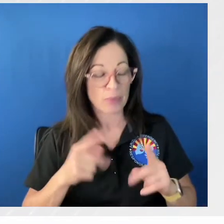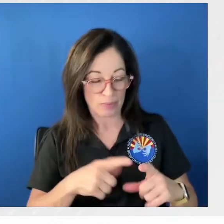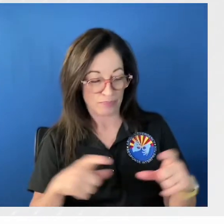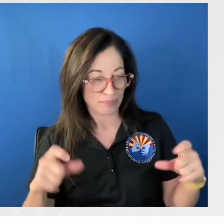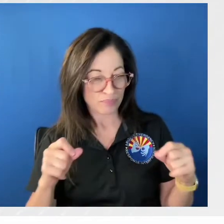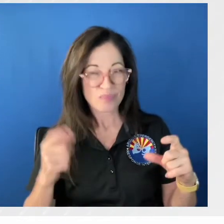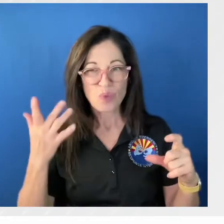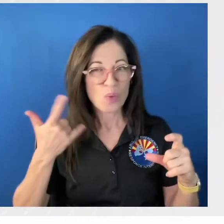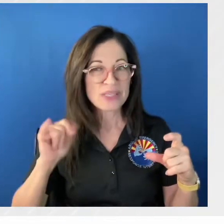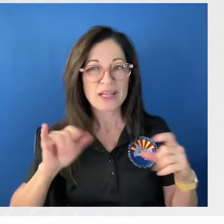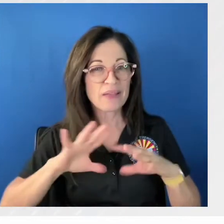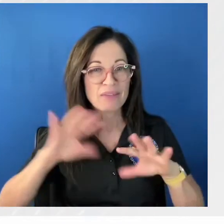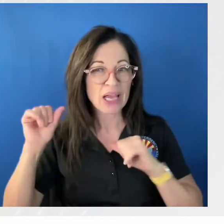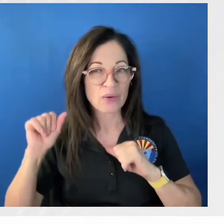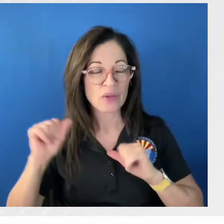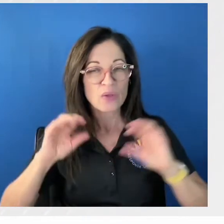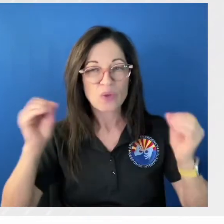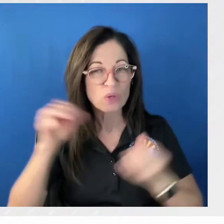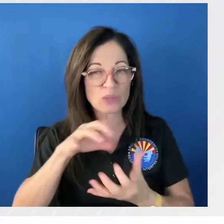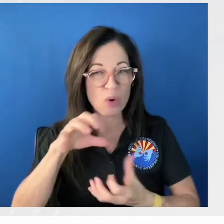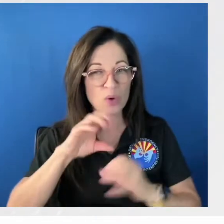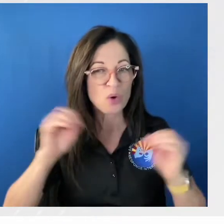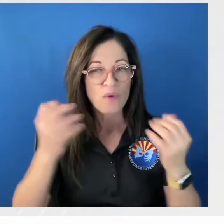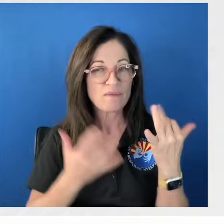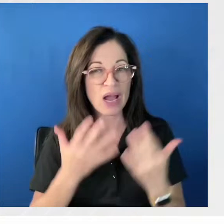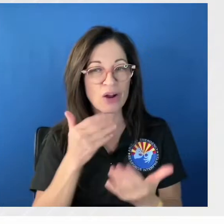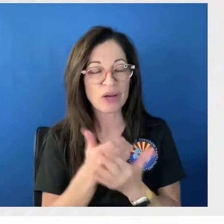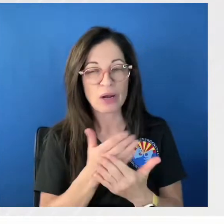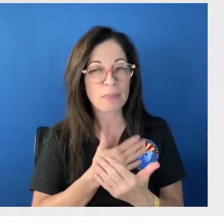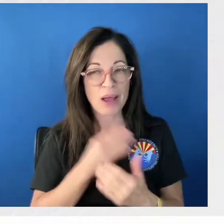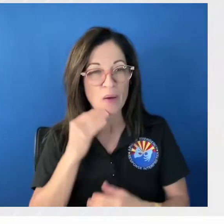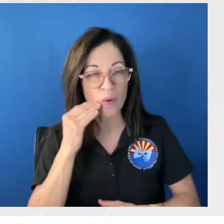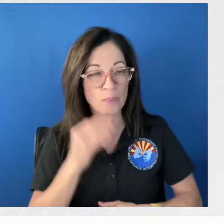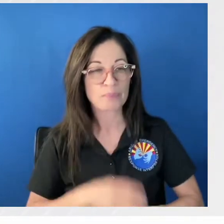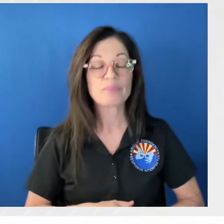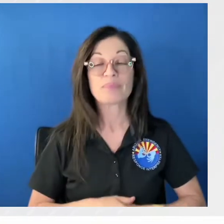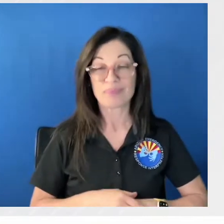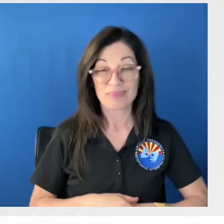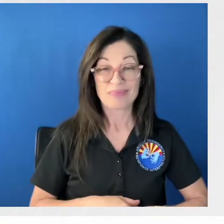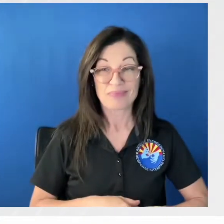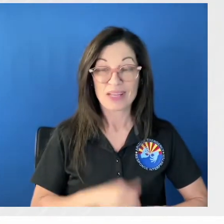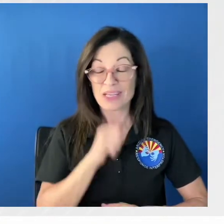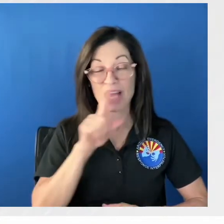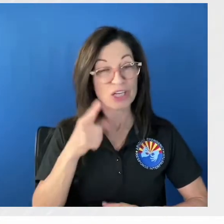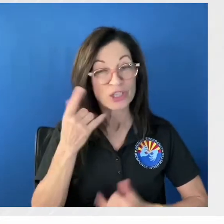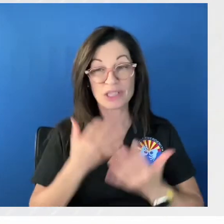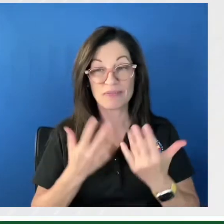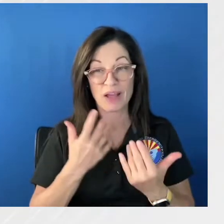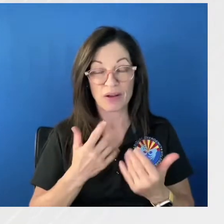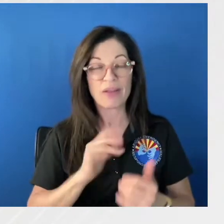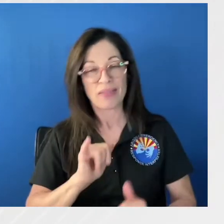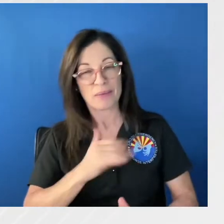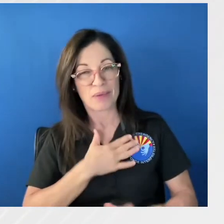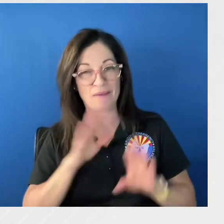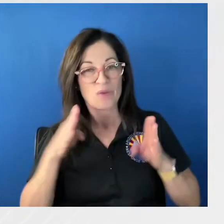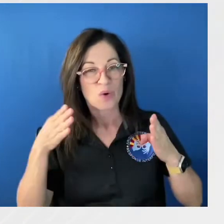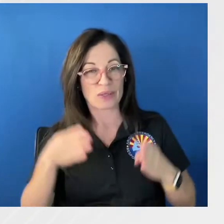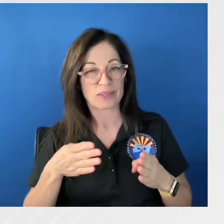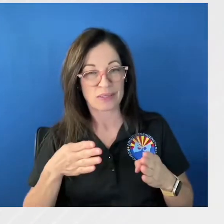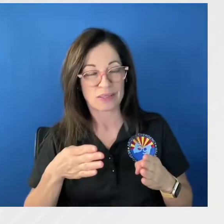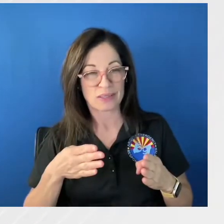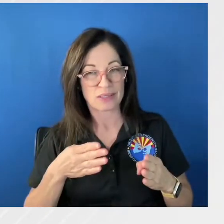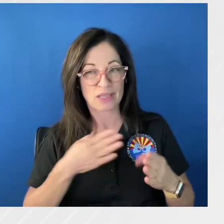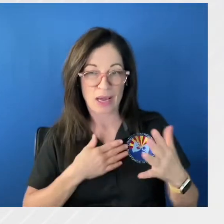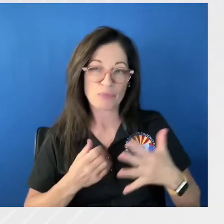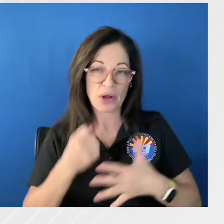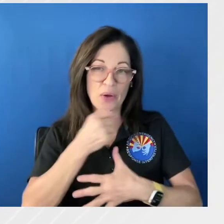smoke or fire near my home? So it's not just the fire, right? That's my focus and that's my priority, but